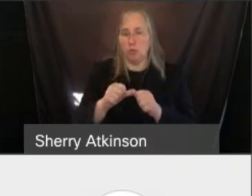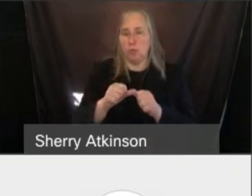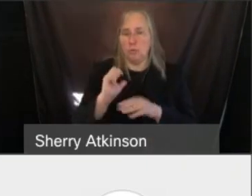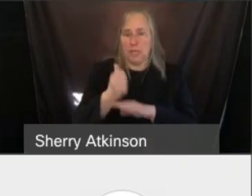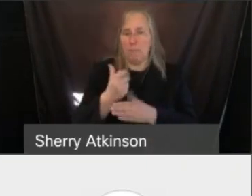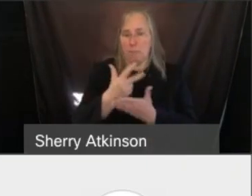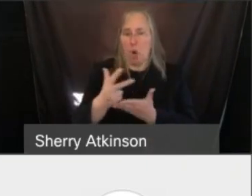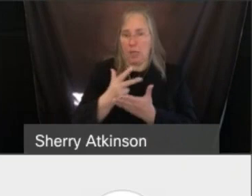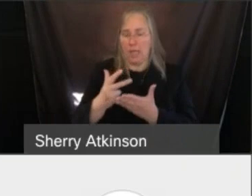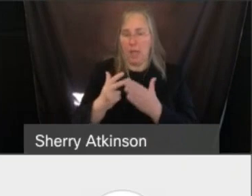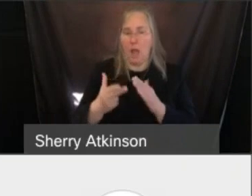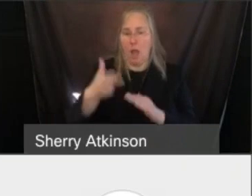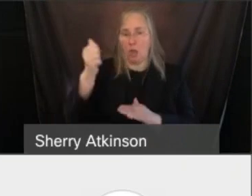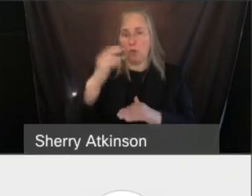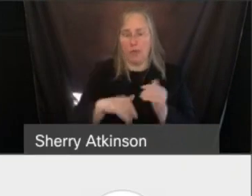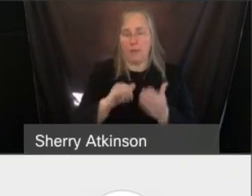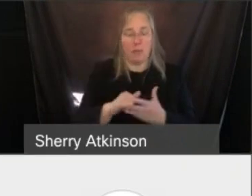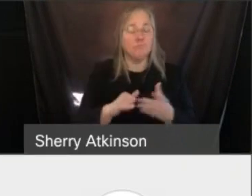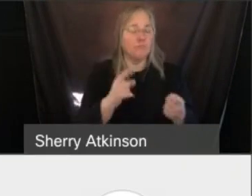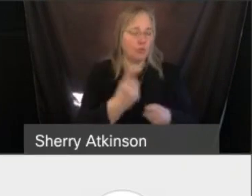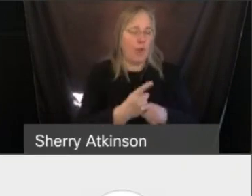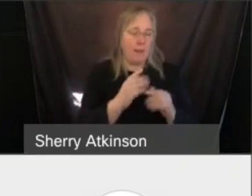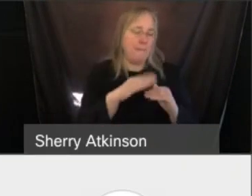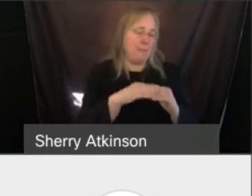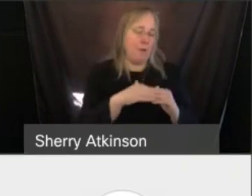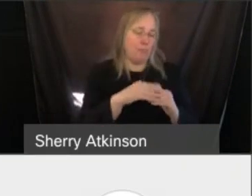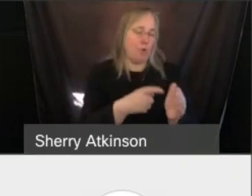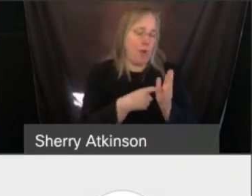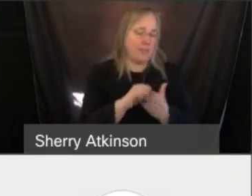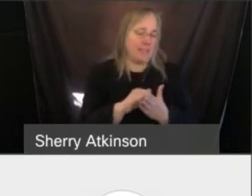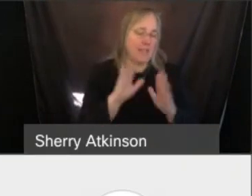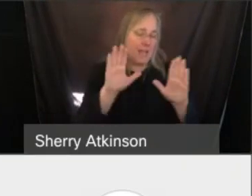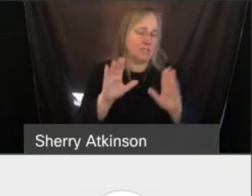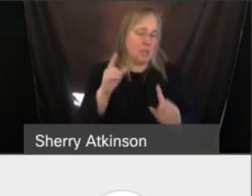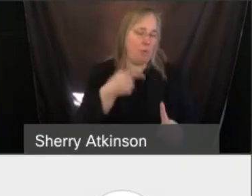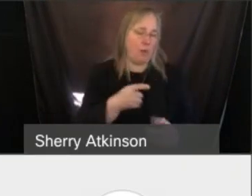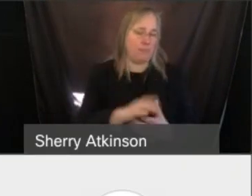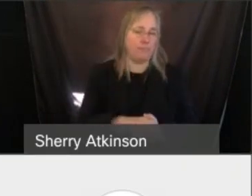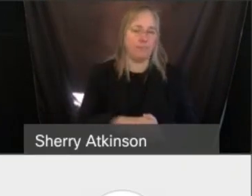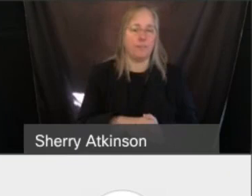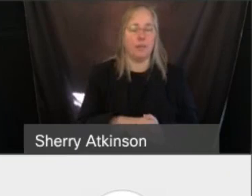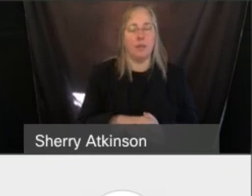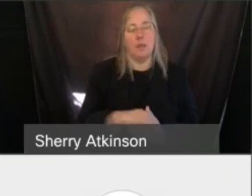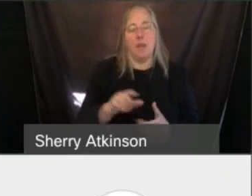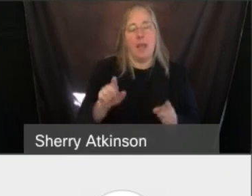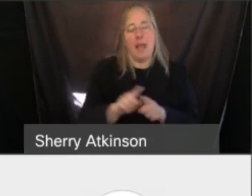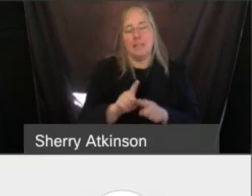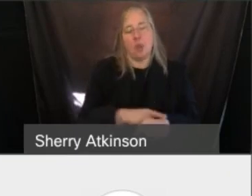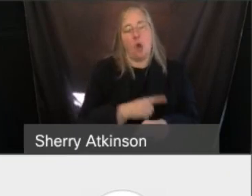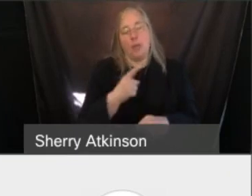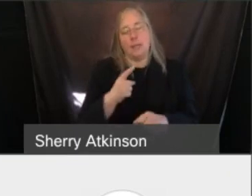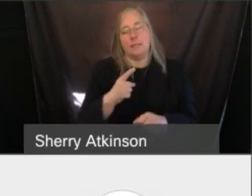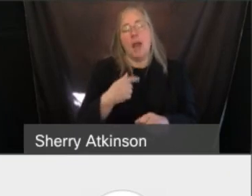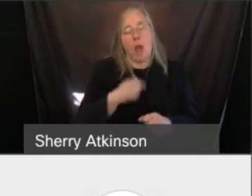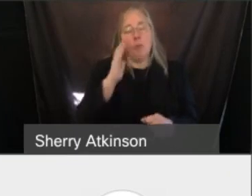You're right about that. Minimum requirements, and that's an excellent point. So long as there's I would be